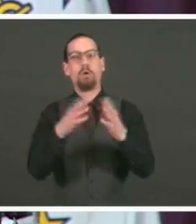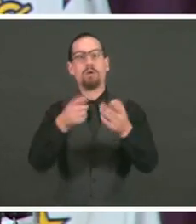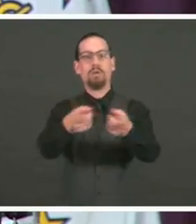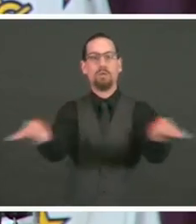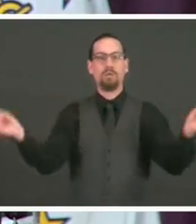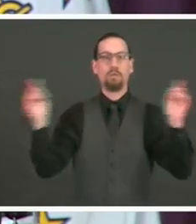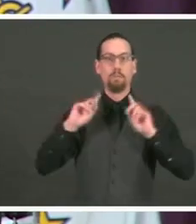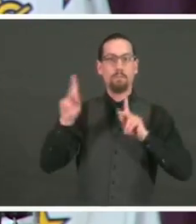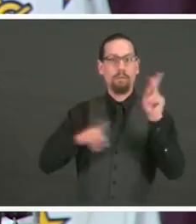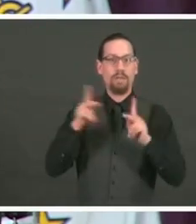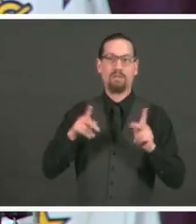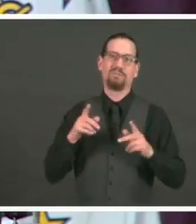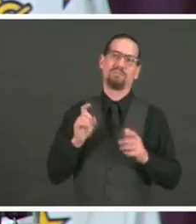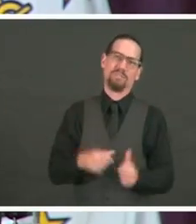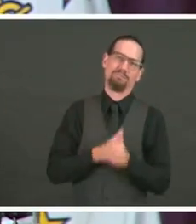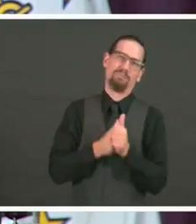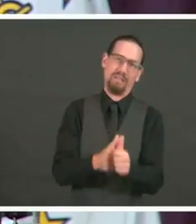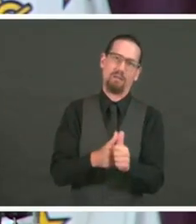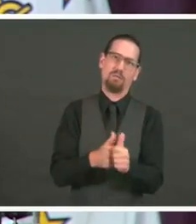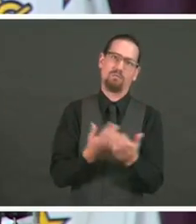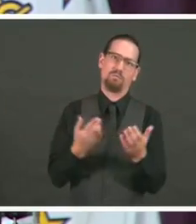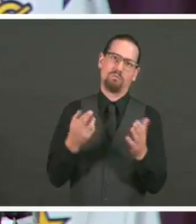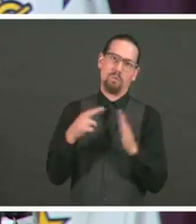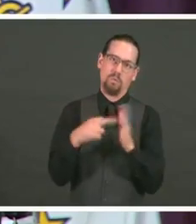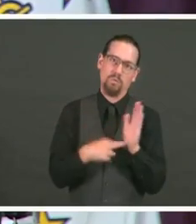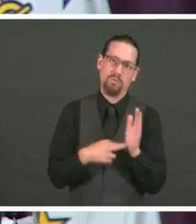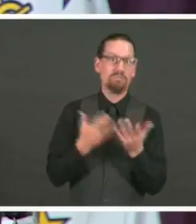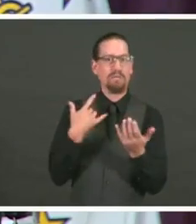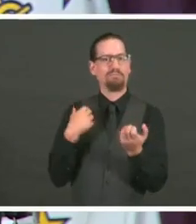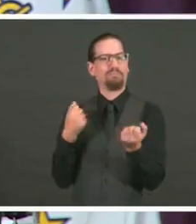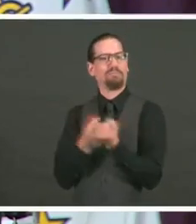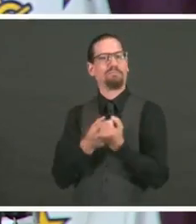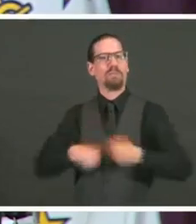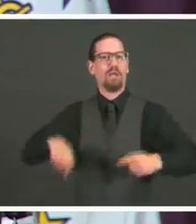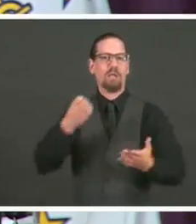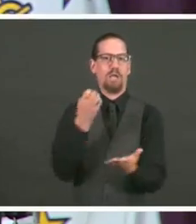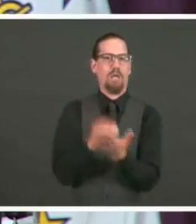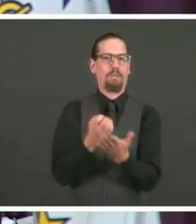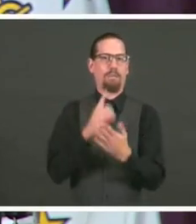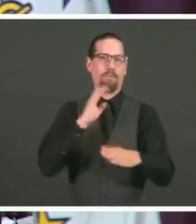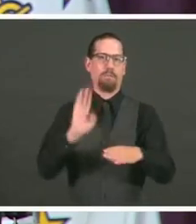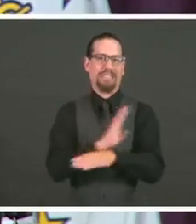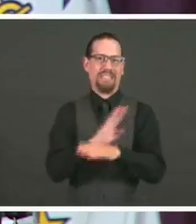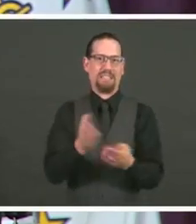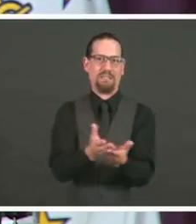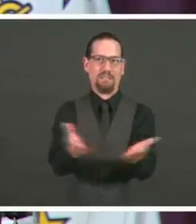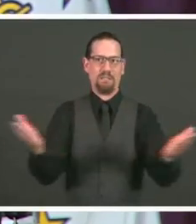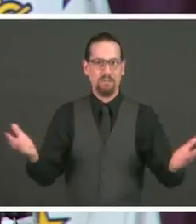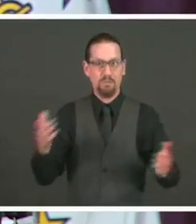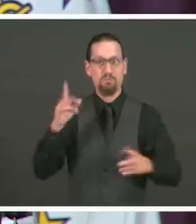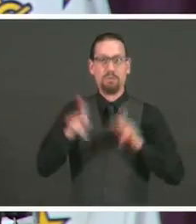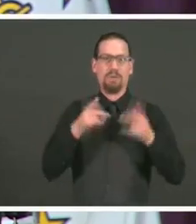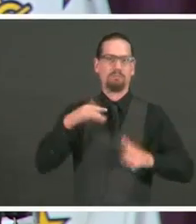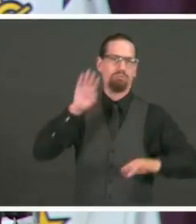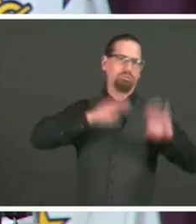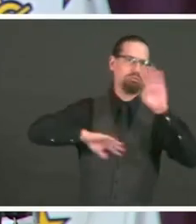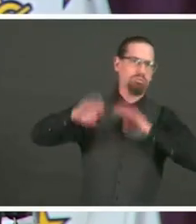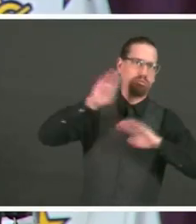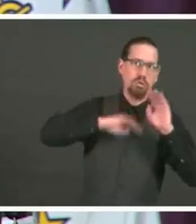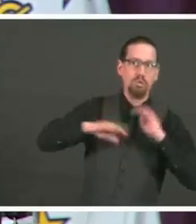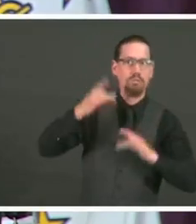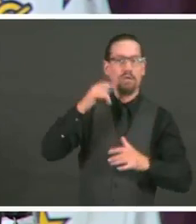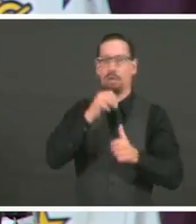rules. It's getting very frustrating that people who aren't the small percent of folks not following the